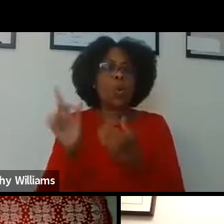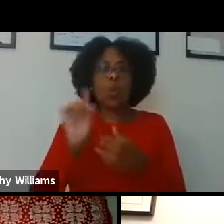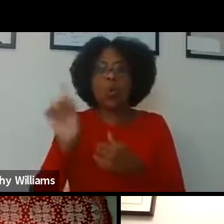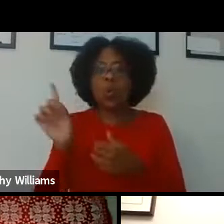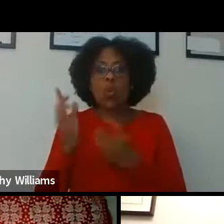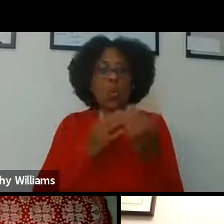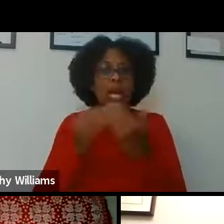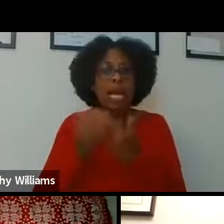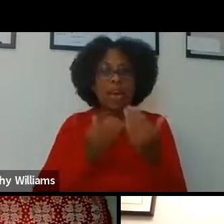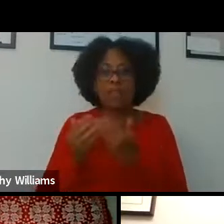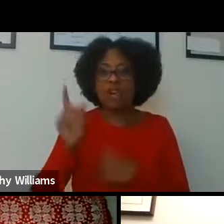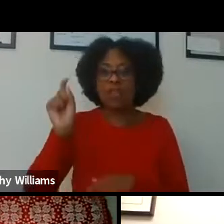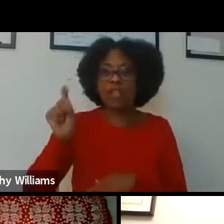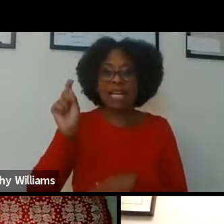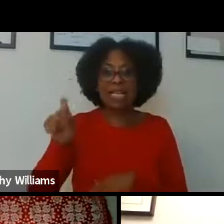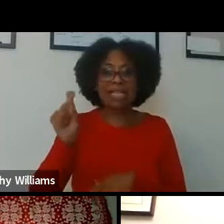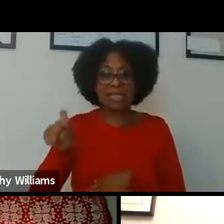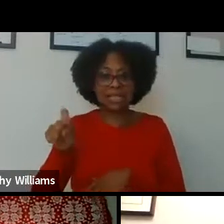need